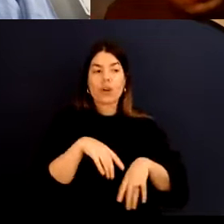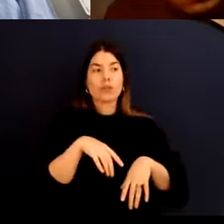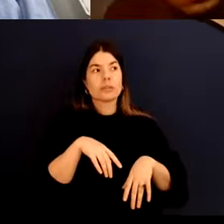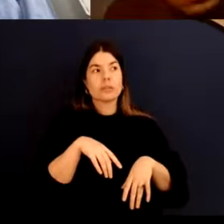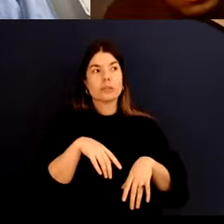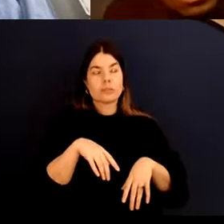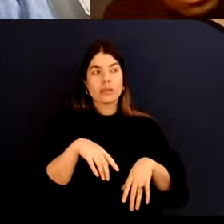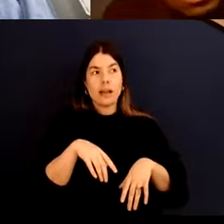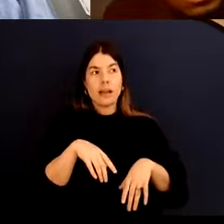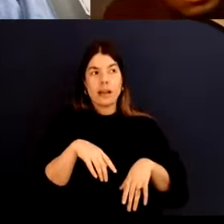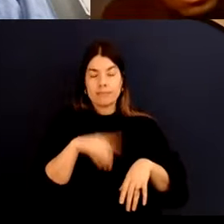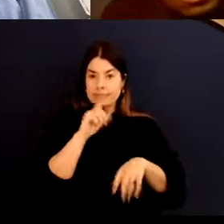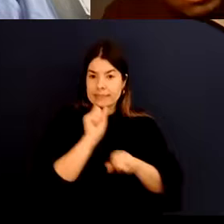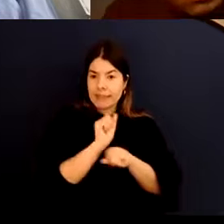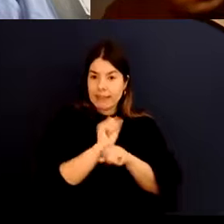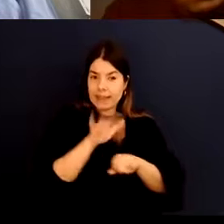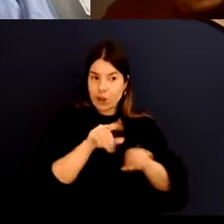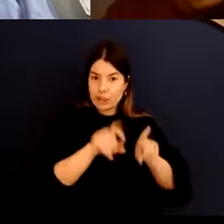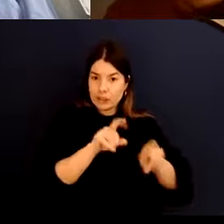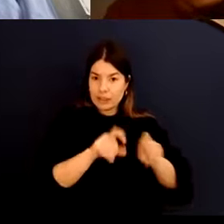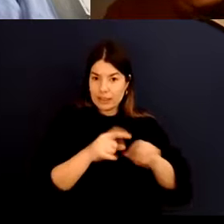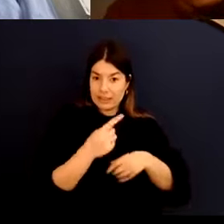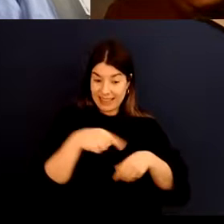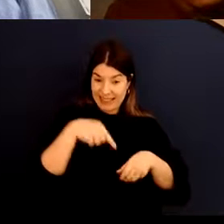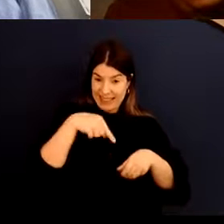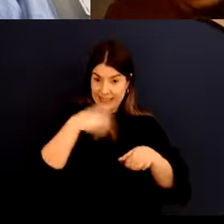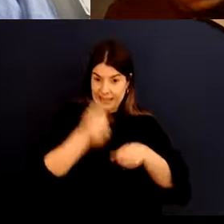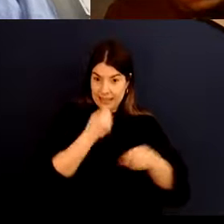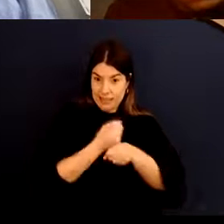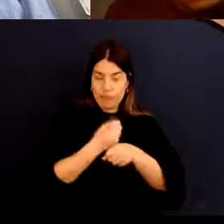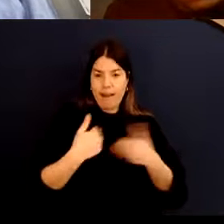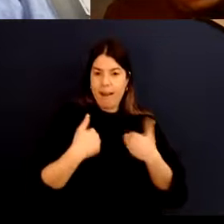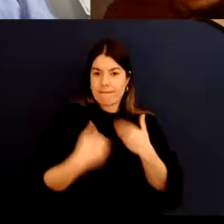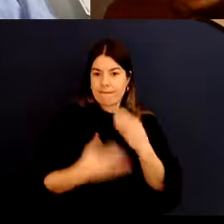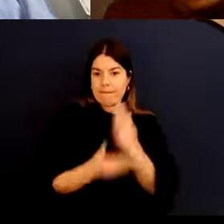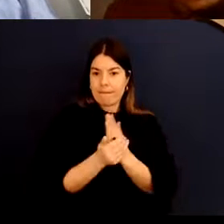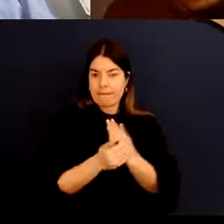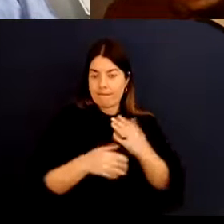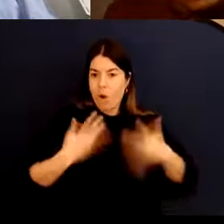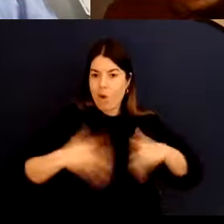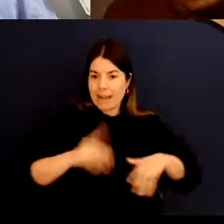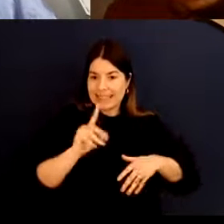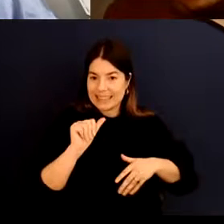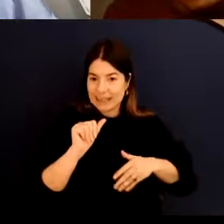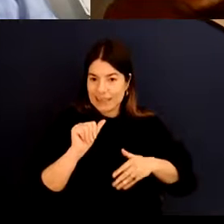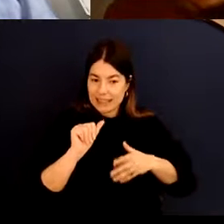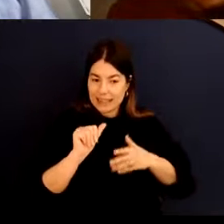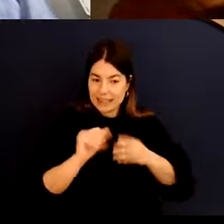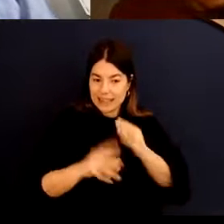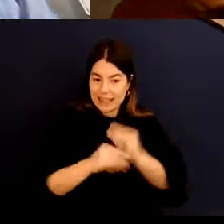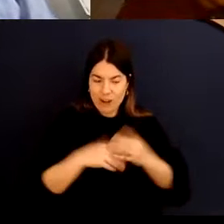questionnaires that we saw this year within the candidates. So already Disability SA is already working hard to